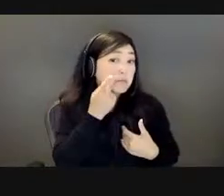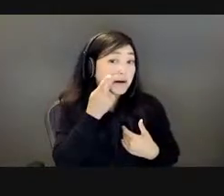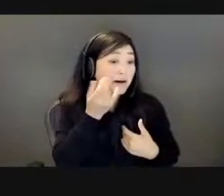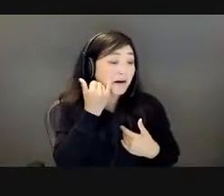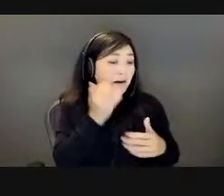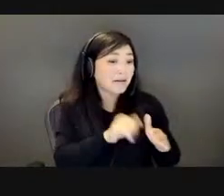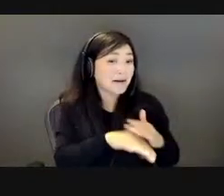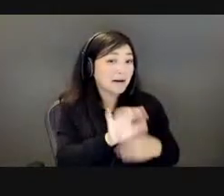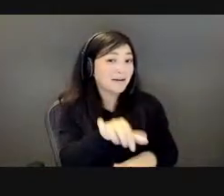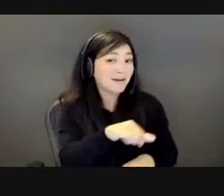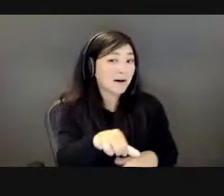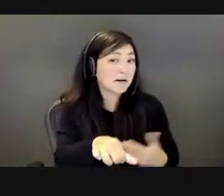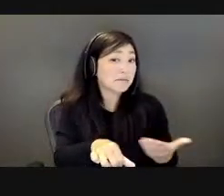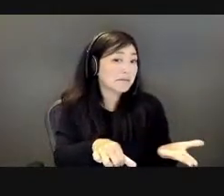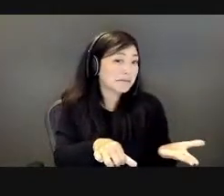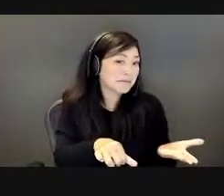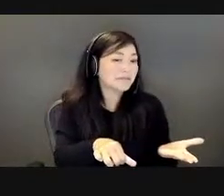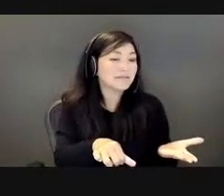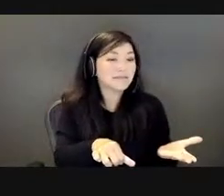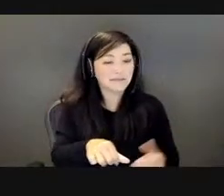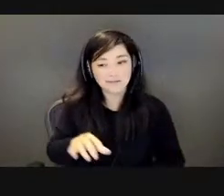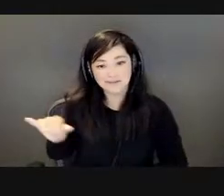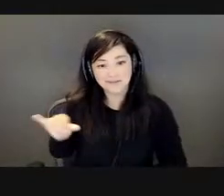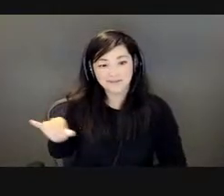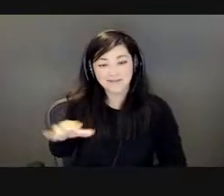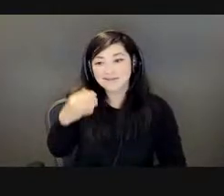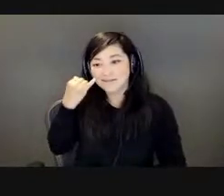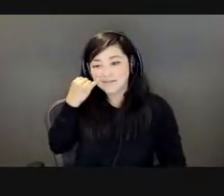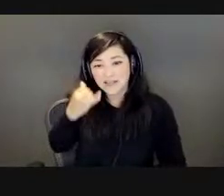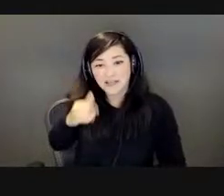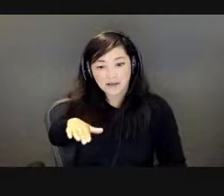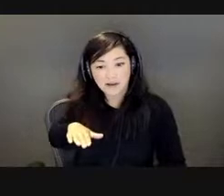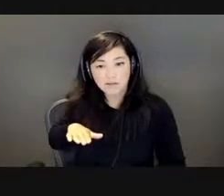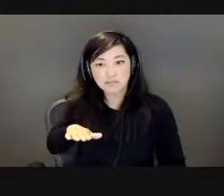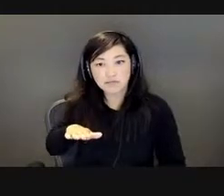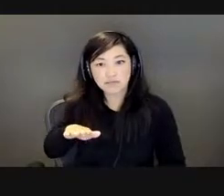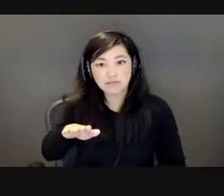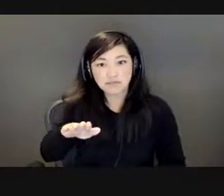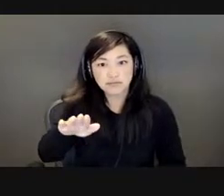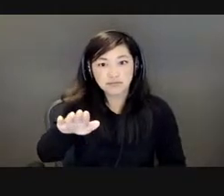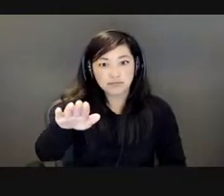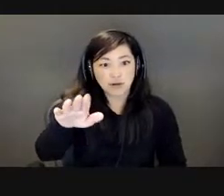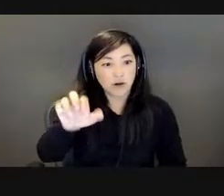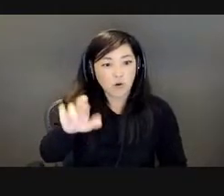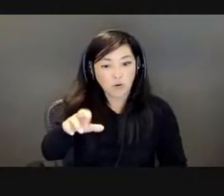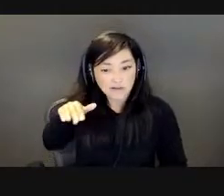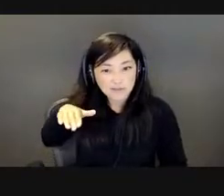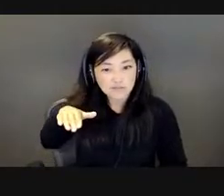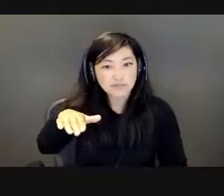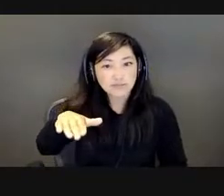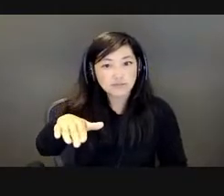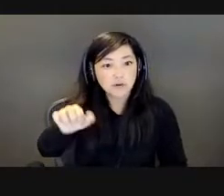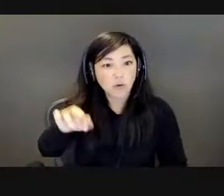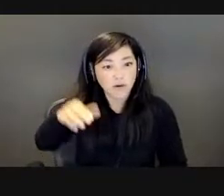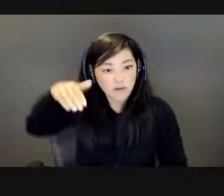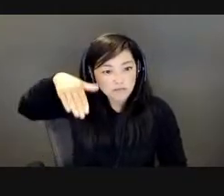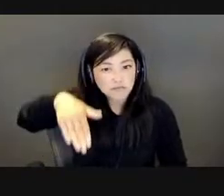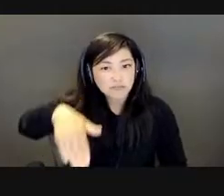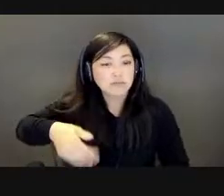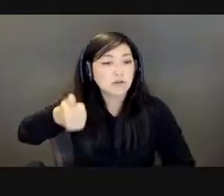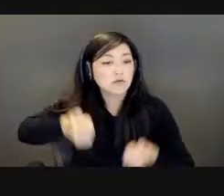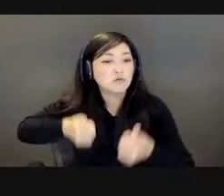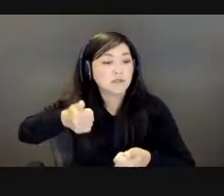is. And so, and the grade, it's always the grade of anybody with a disability or anybody in a chair,